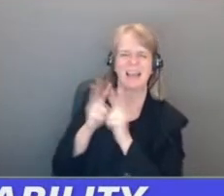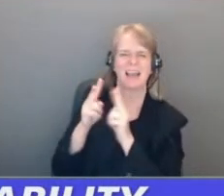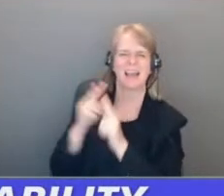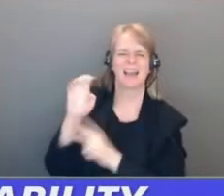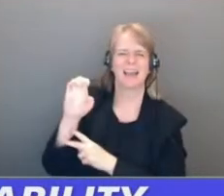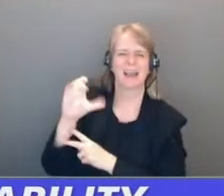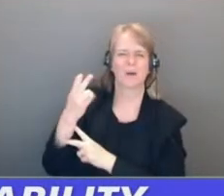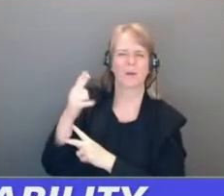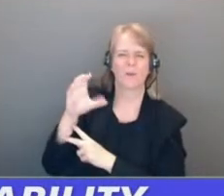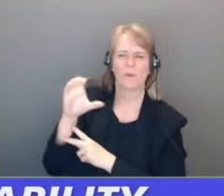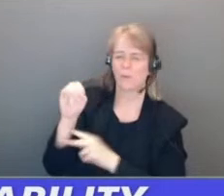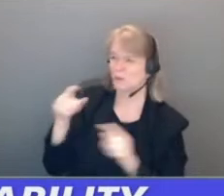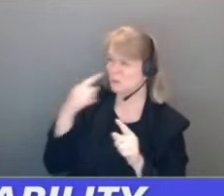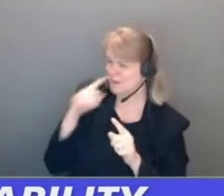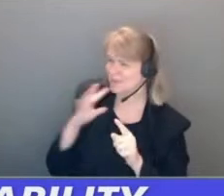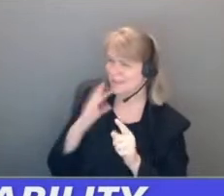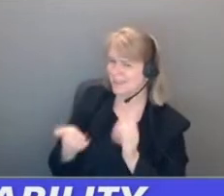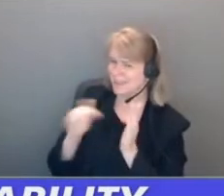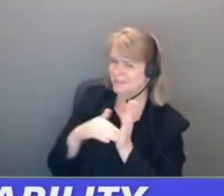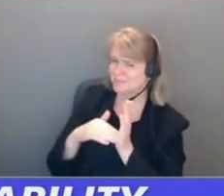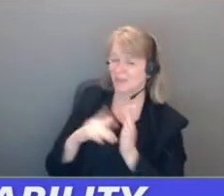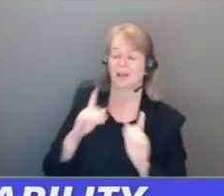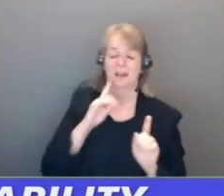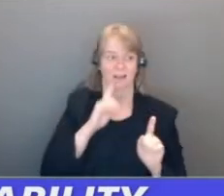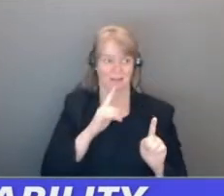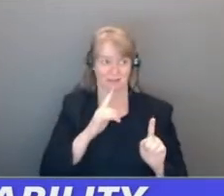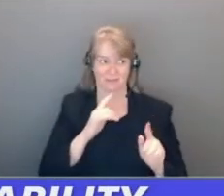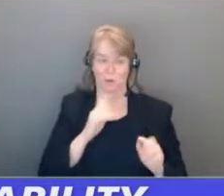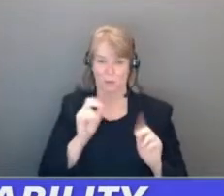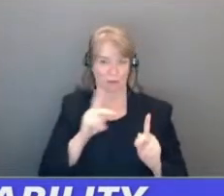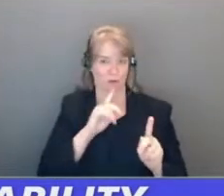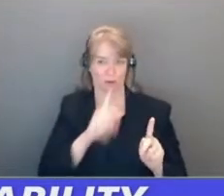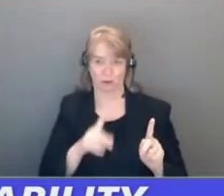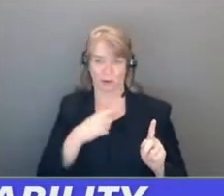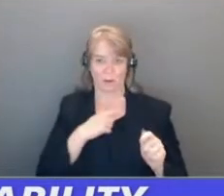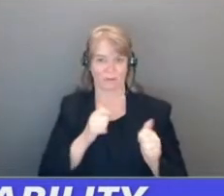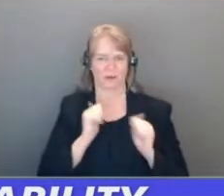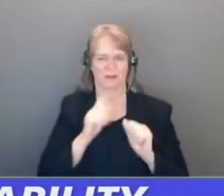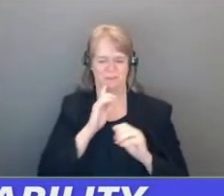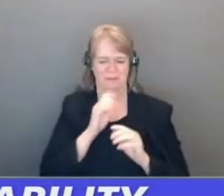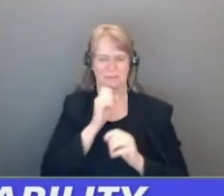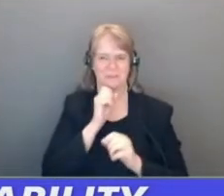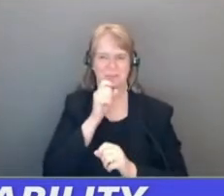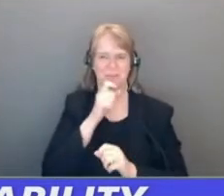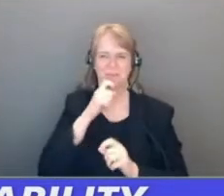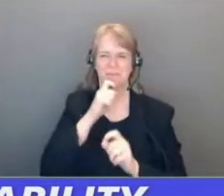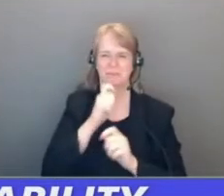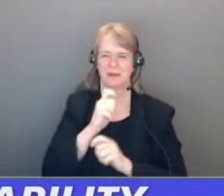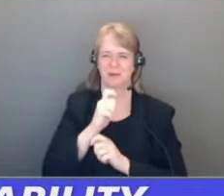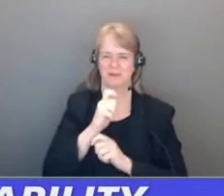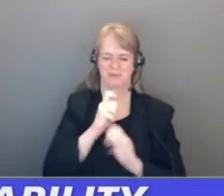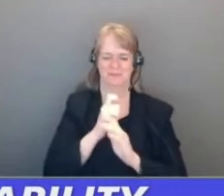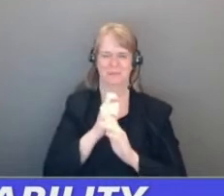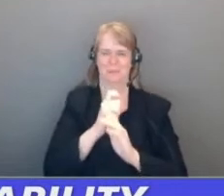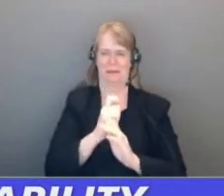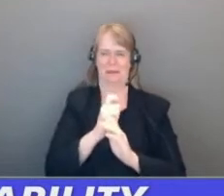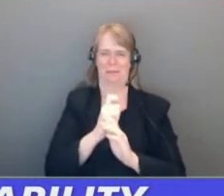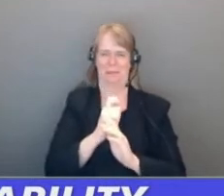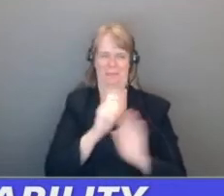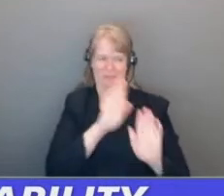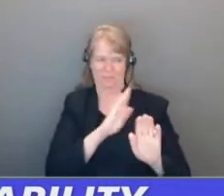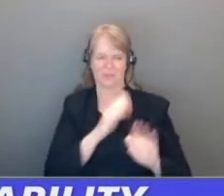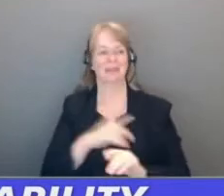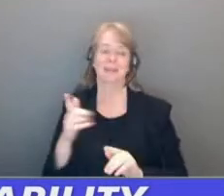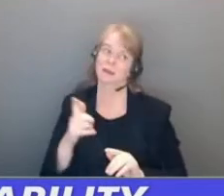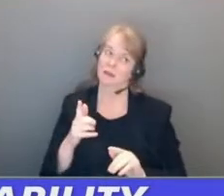back. Back up. Okay. So it is, it's hard to